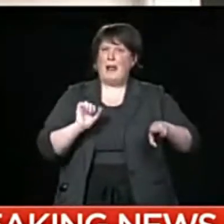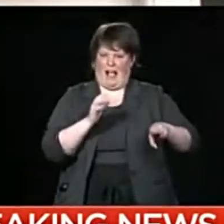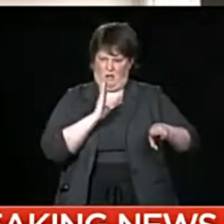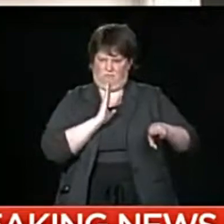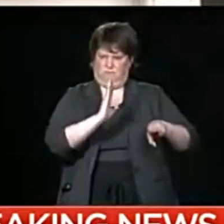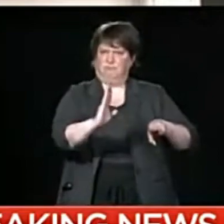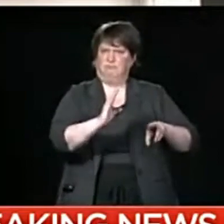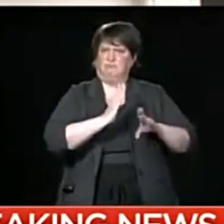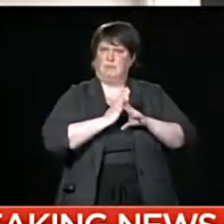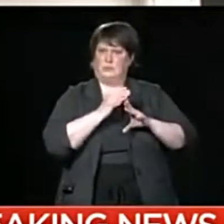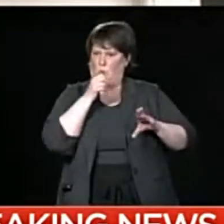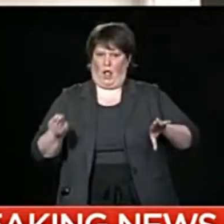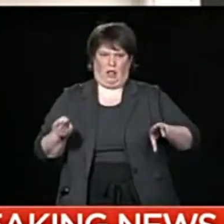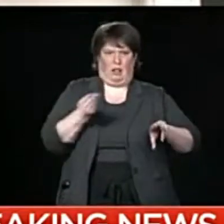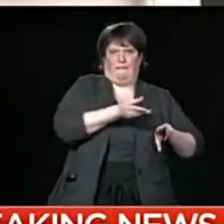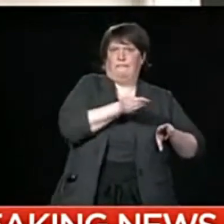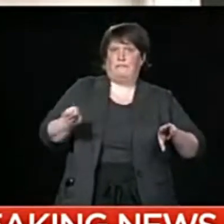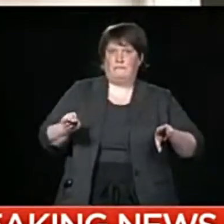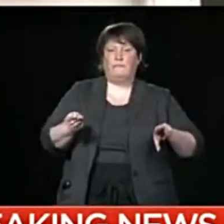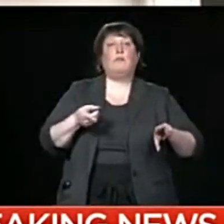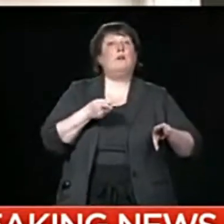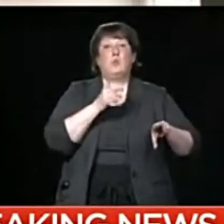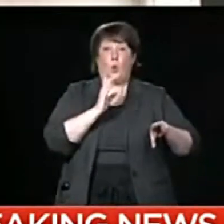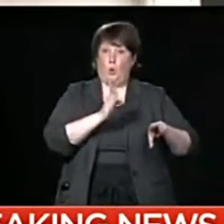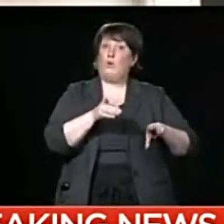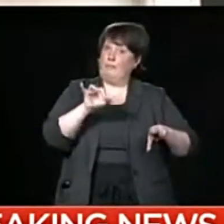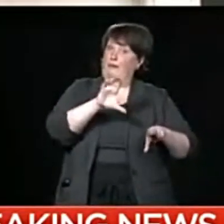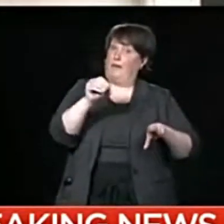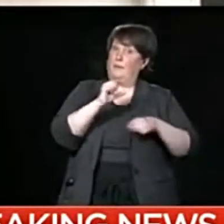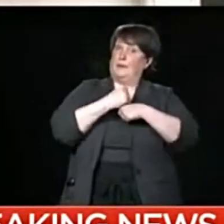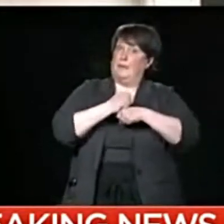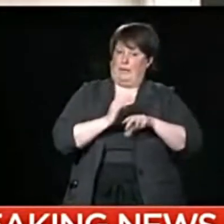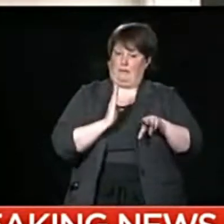Monday, panels made of fully